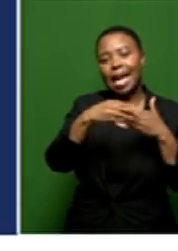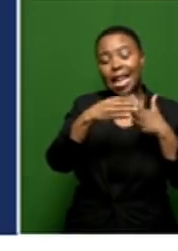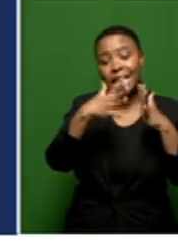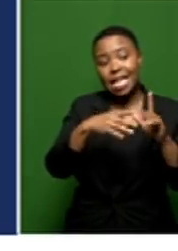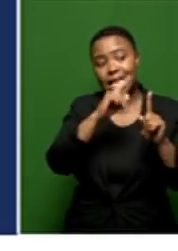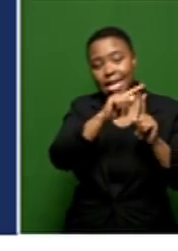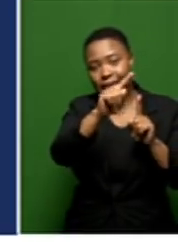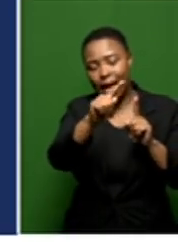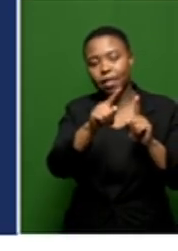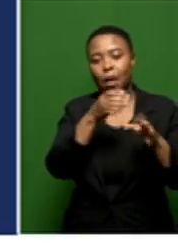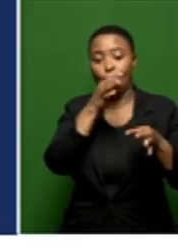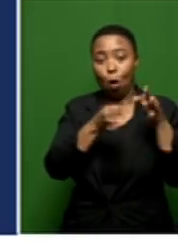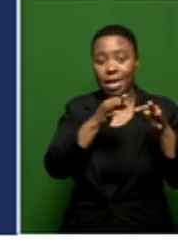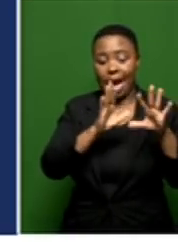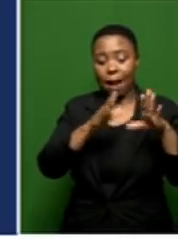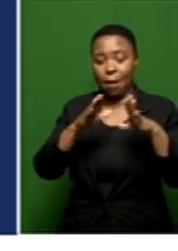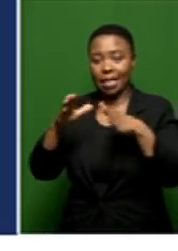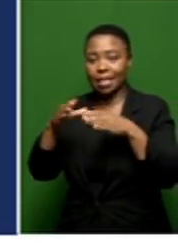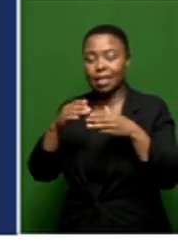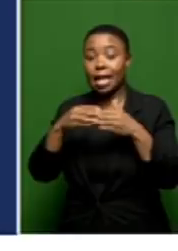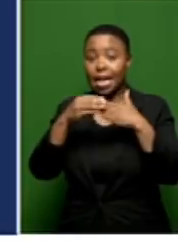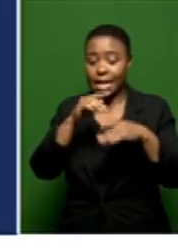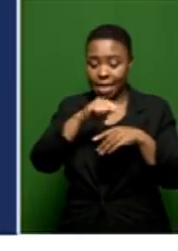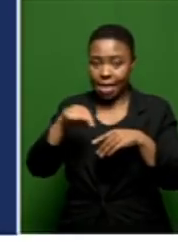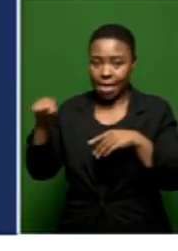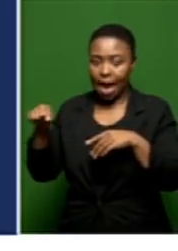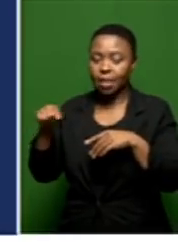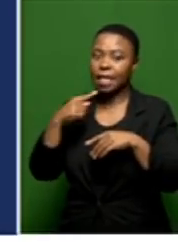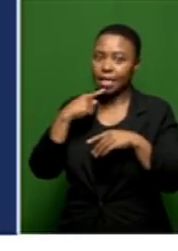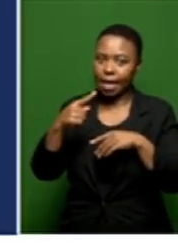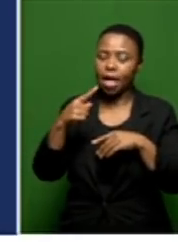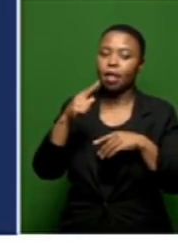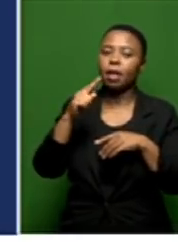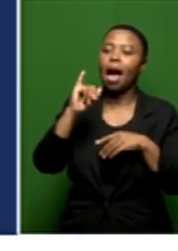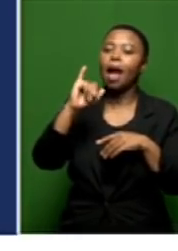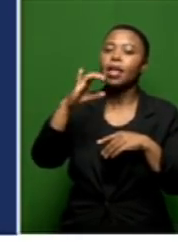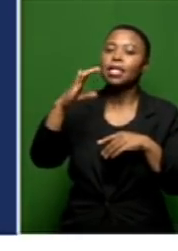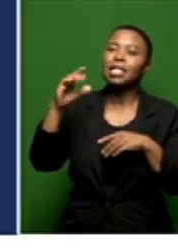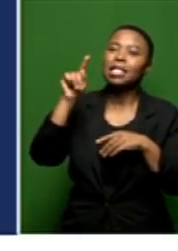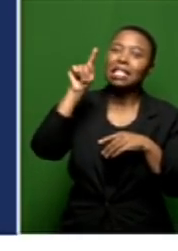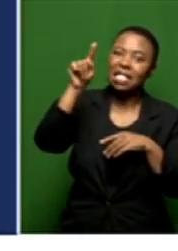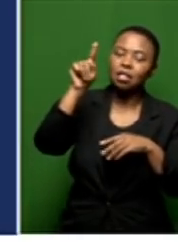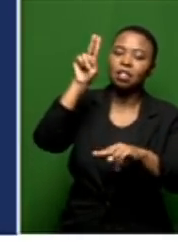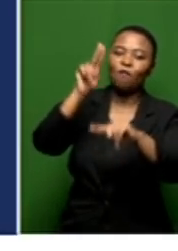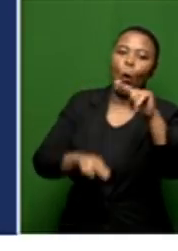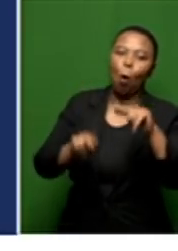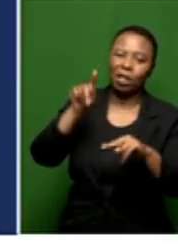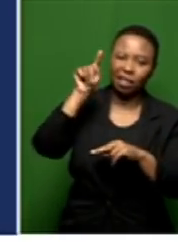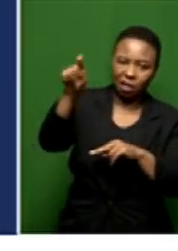or officials of political parties actually holding the IEC responsible for the turnout?